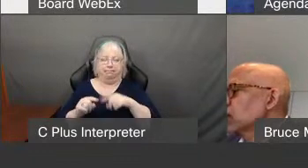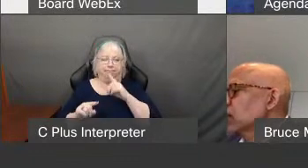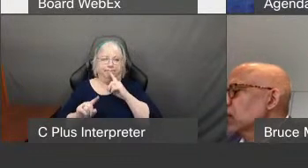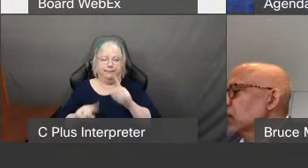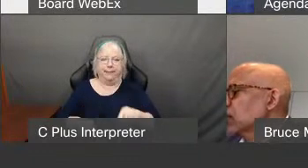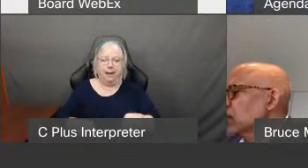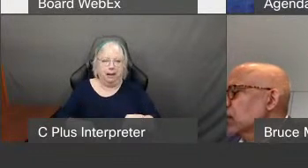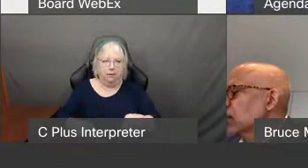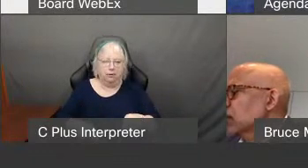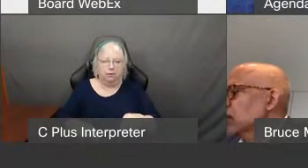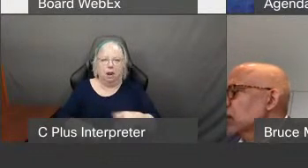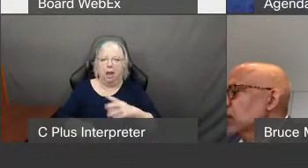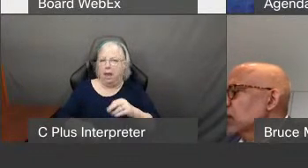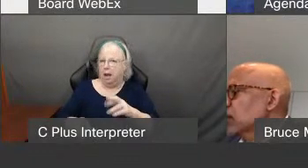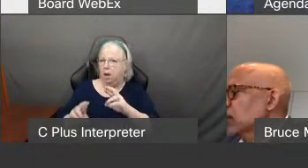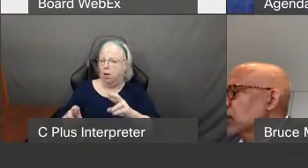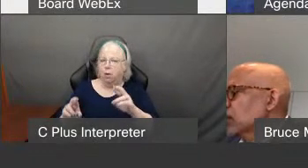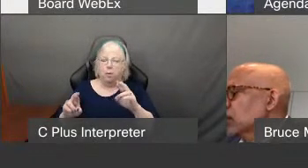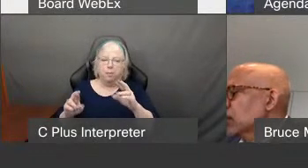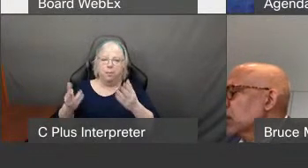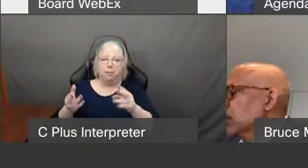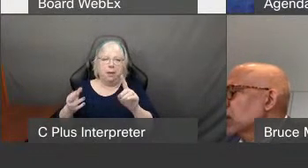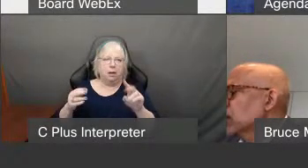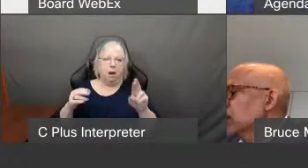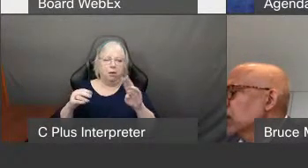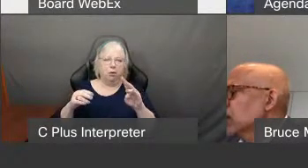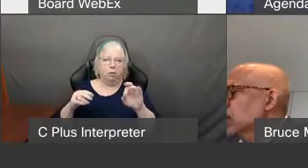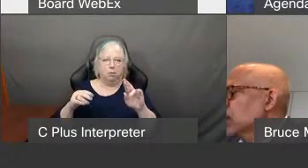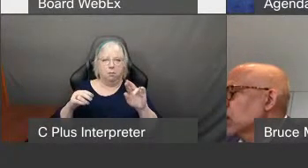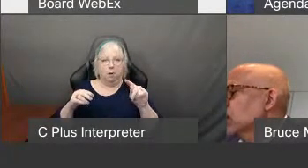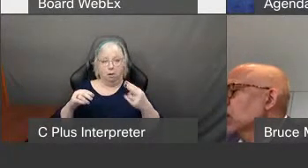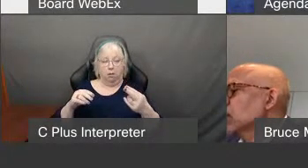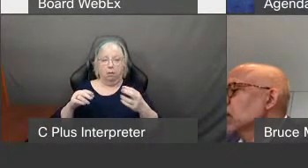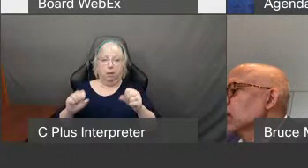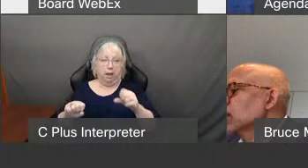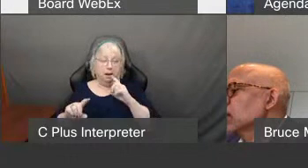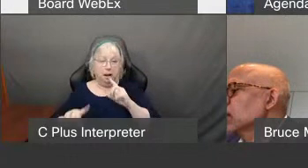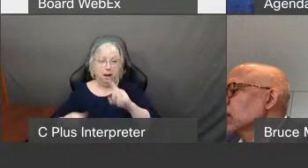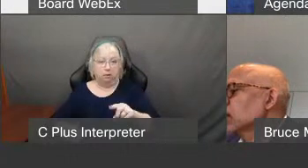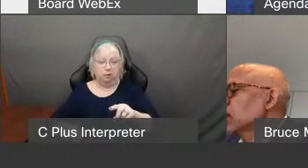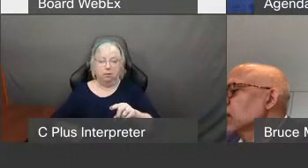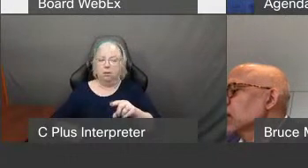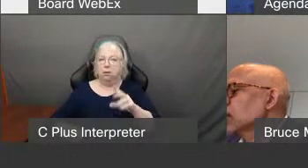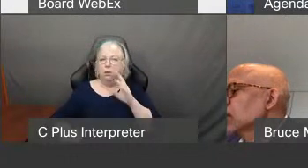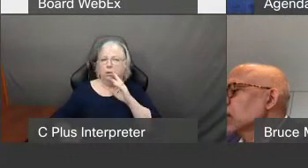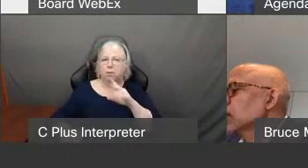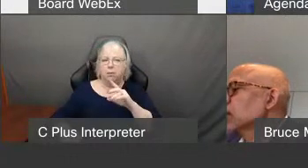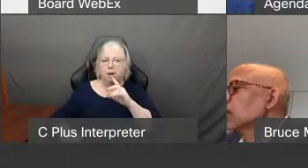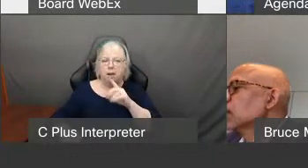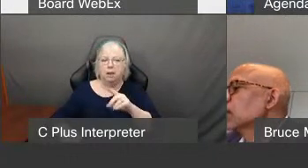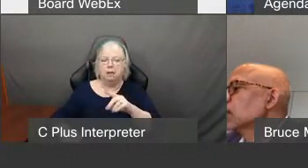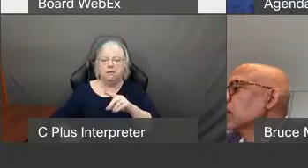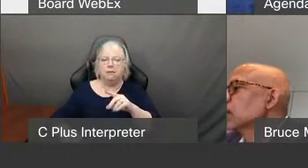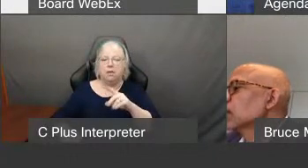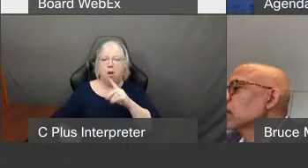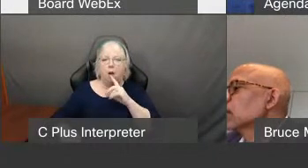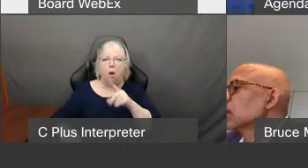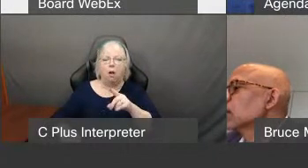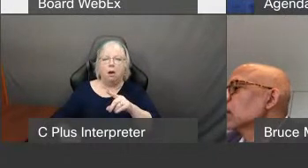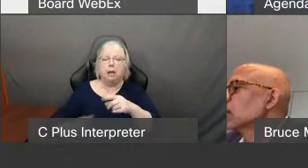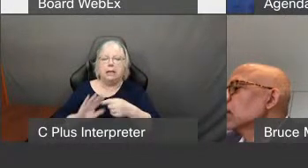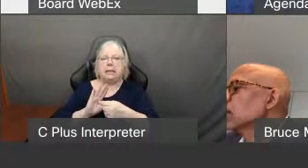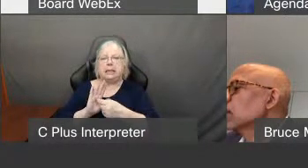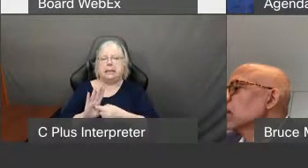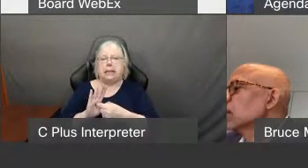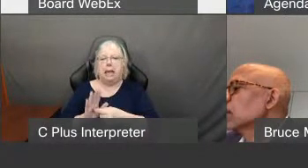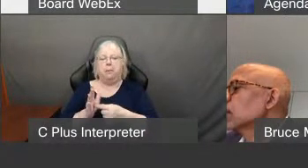folks, and I hope that maybe Dr. Barth could, would be an example, if there are examples